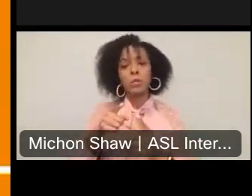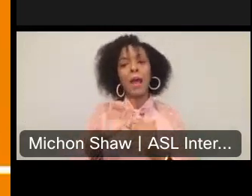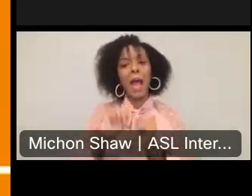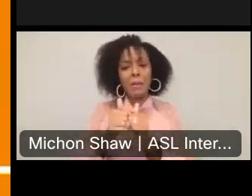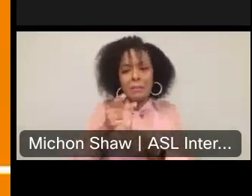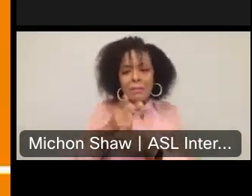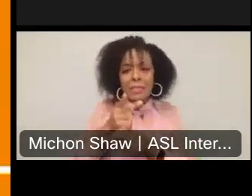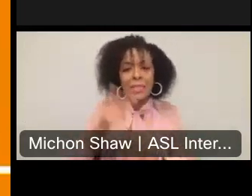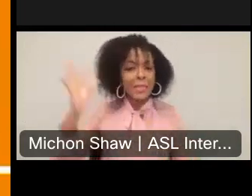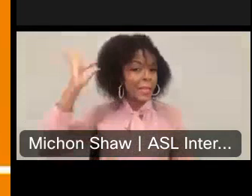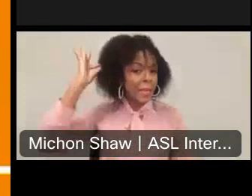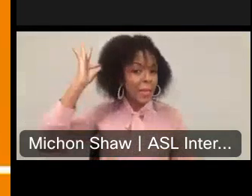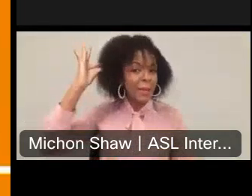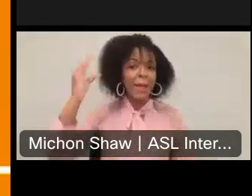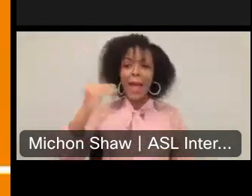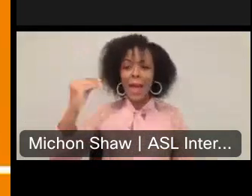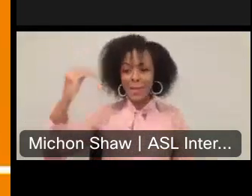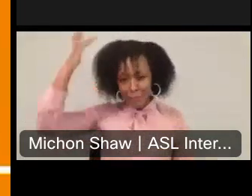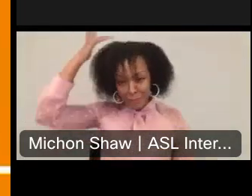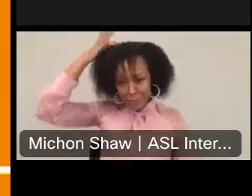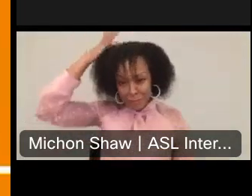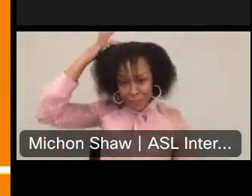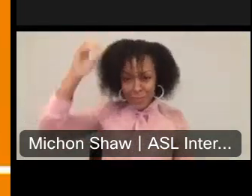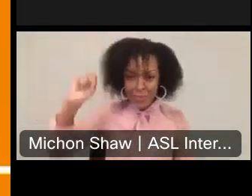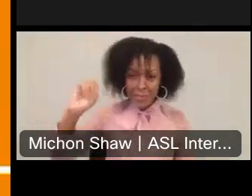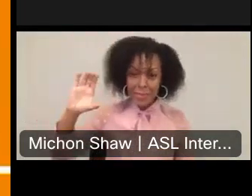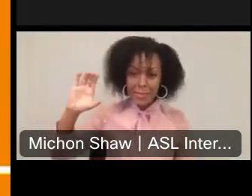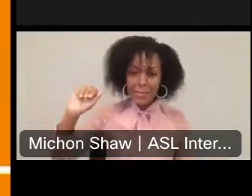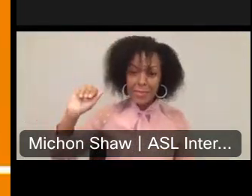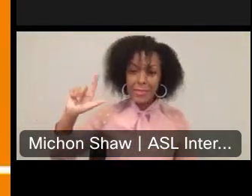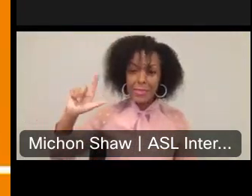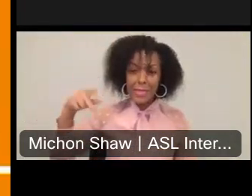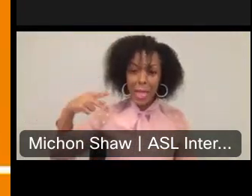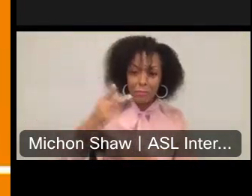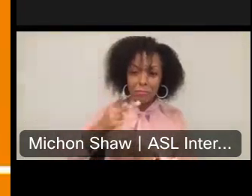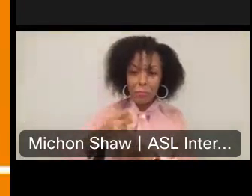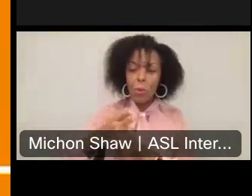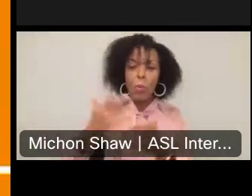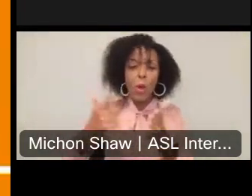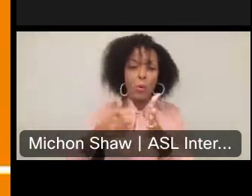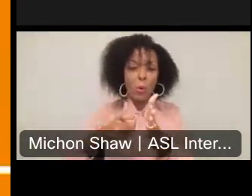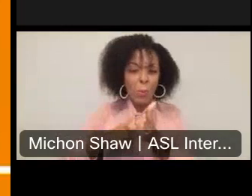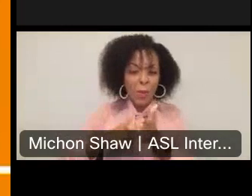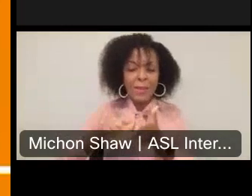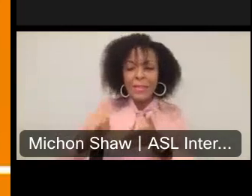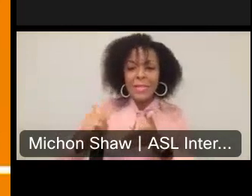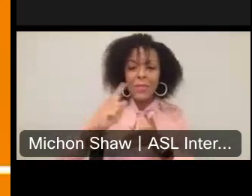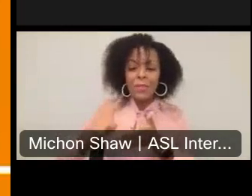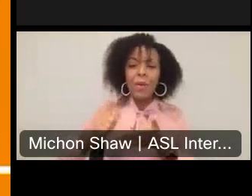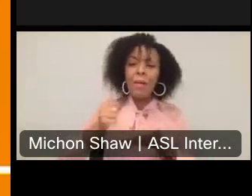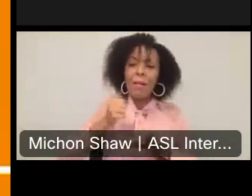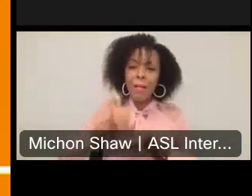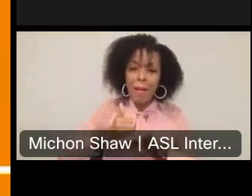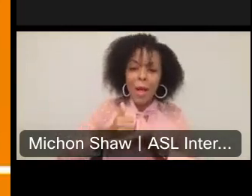scalp, doing all of the things that's necessary to promote hair growth and to stimulate the blood